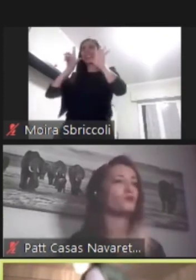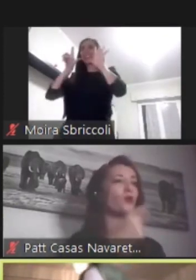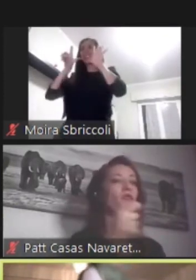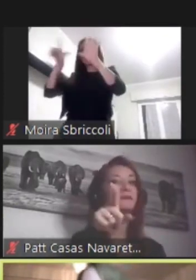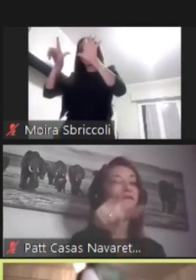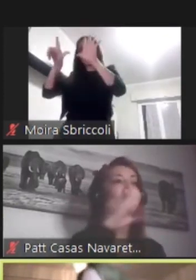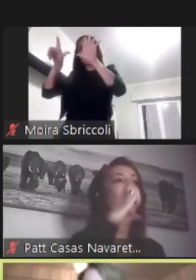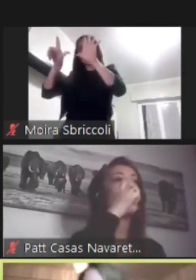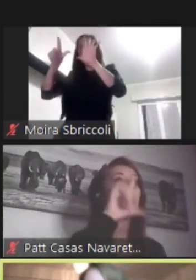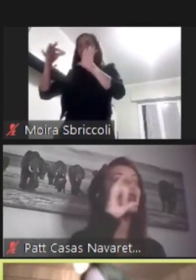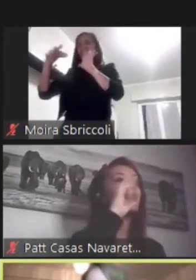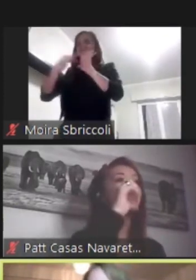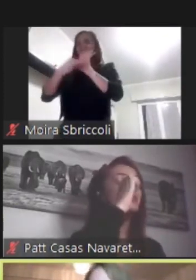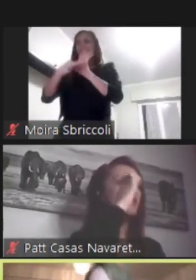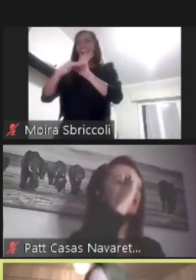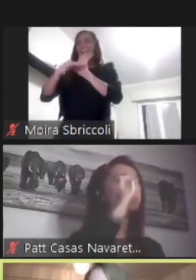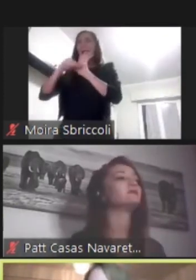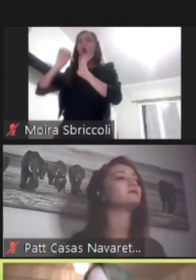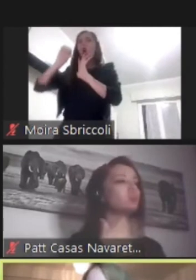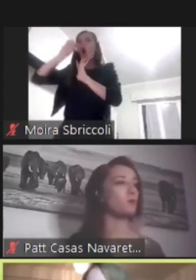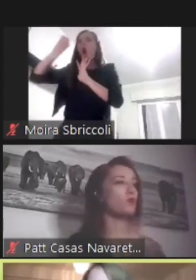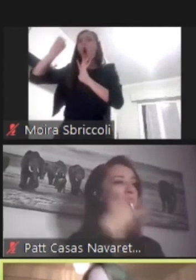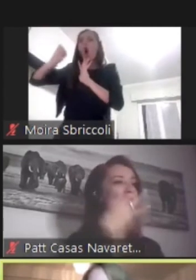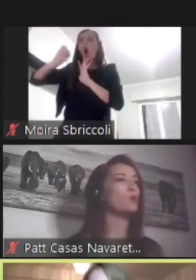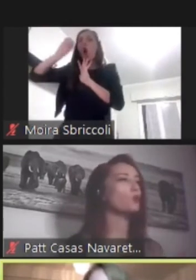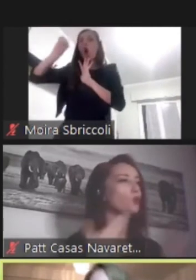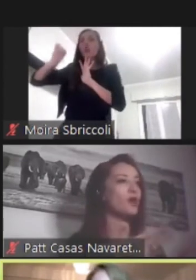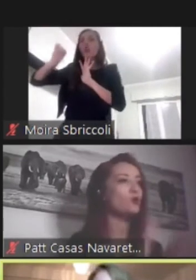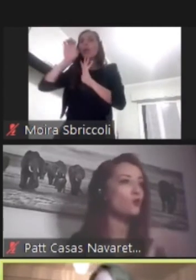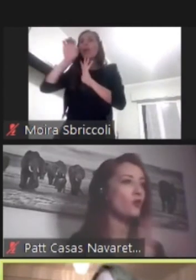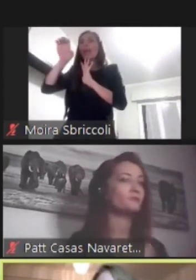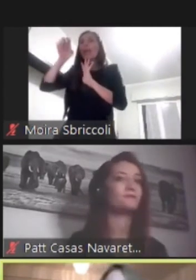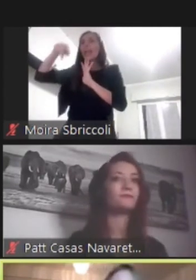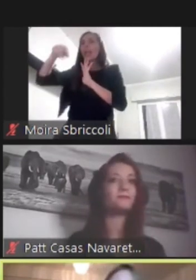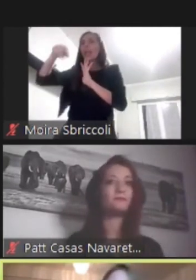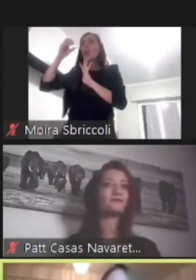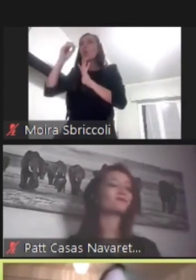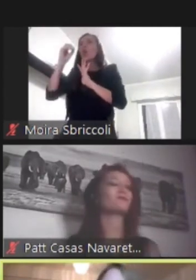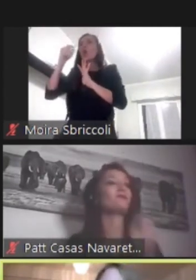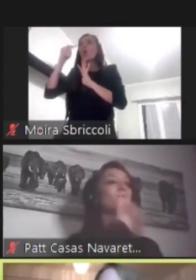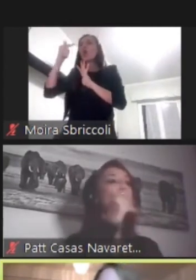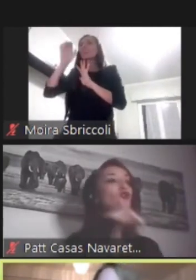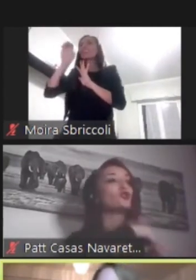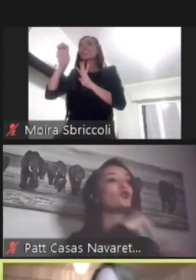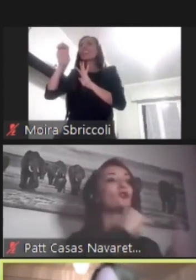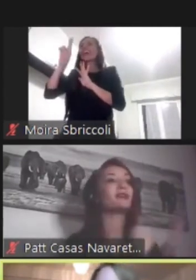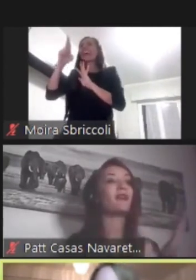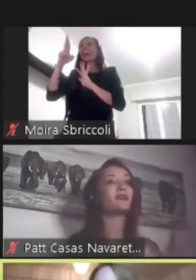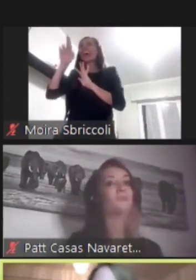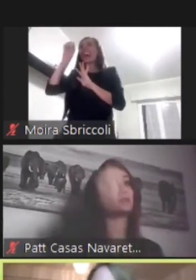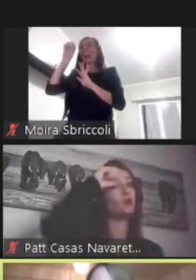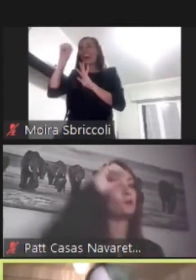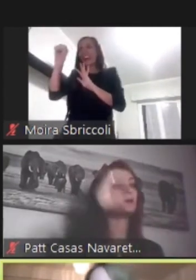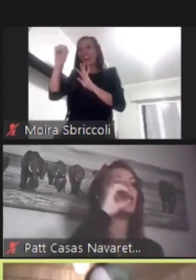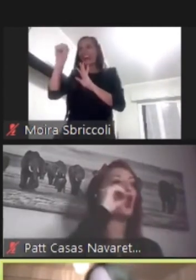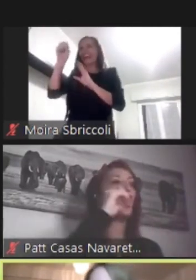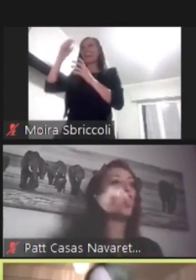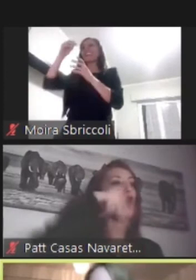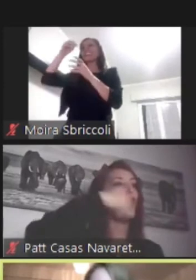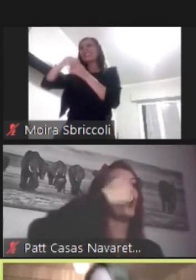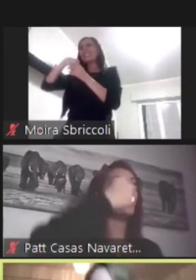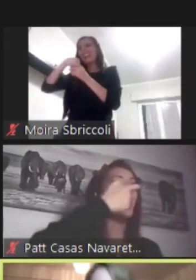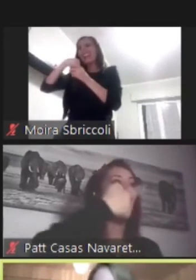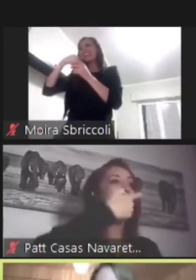in GLA, which is gamma linoleic acid. Now, this is an unsaturated omega-6